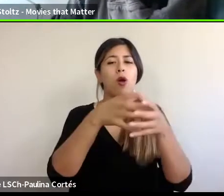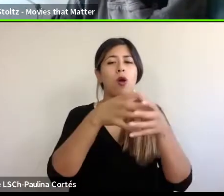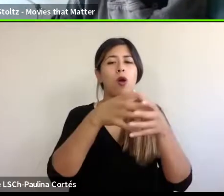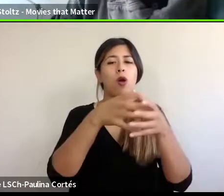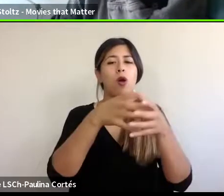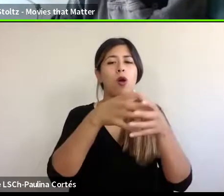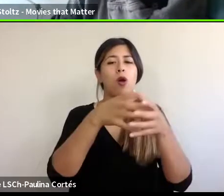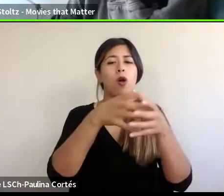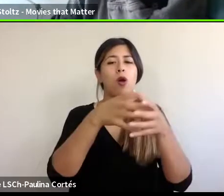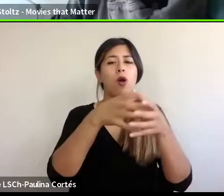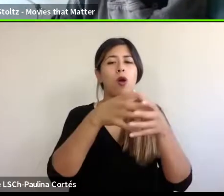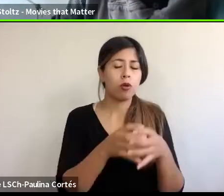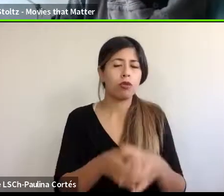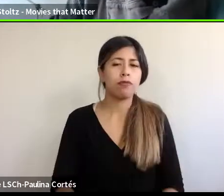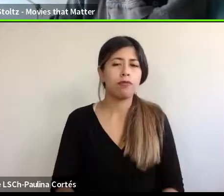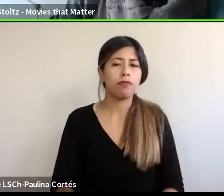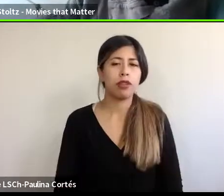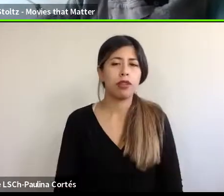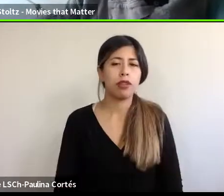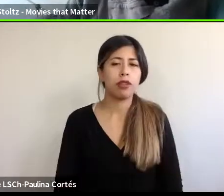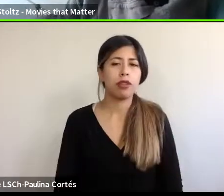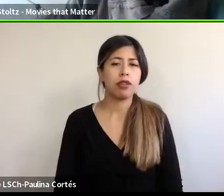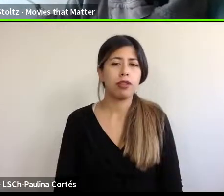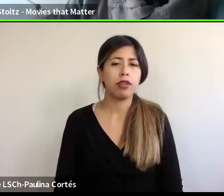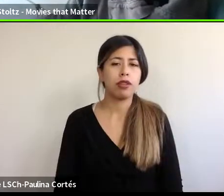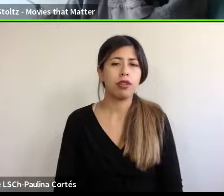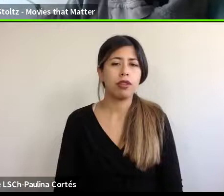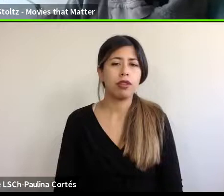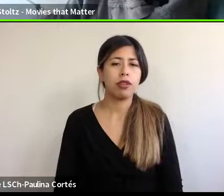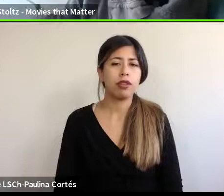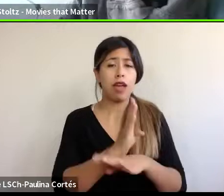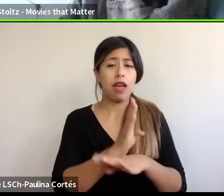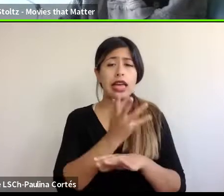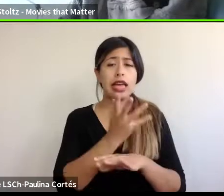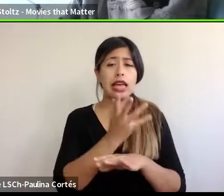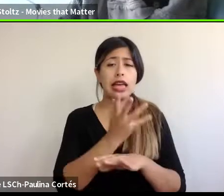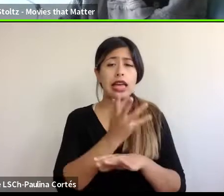Do you want me to talk a little bit more about Movies That Matter, or do you want to move on?